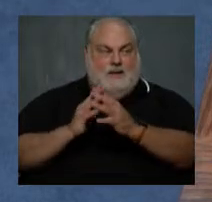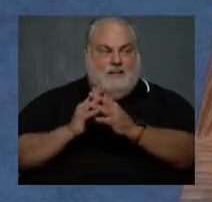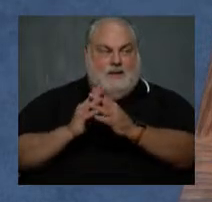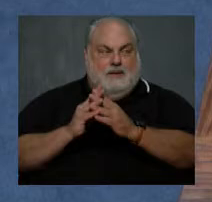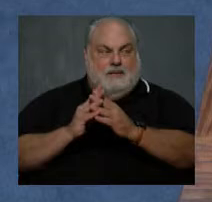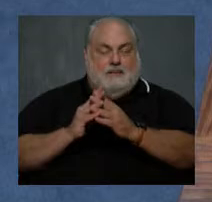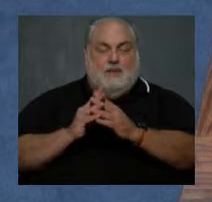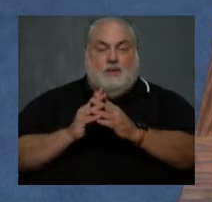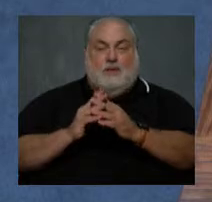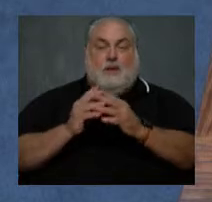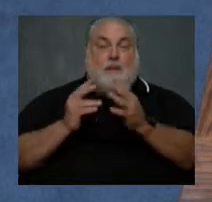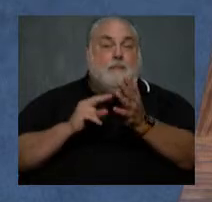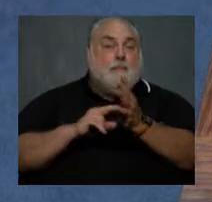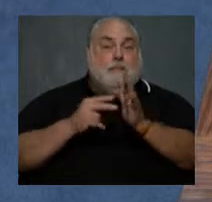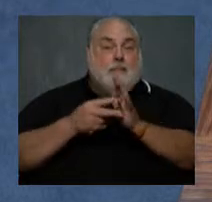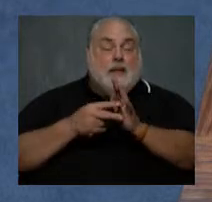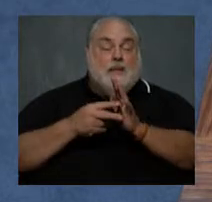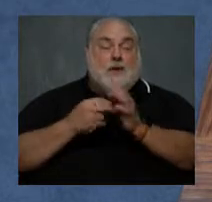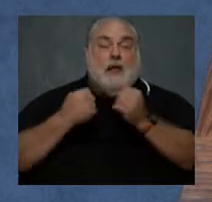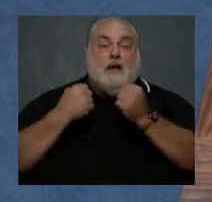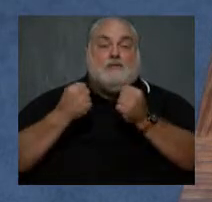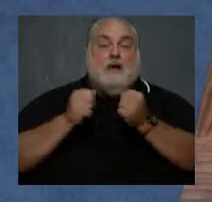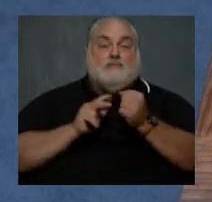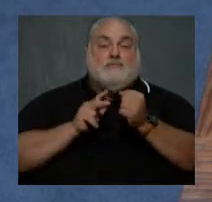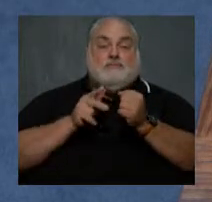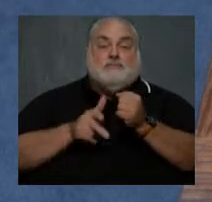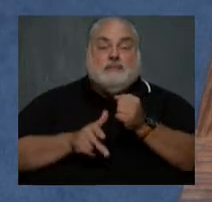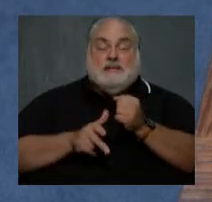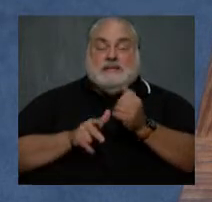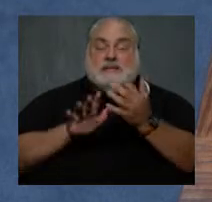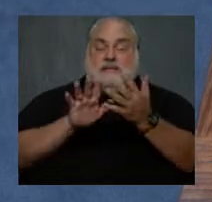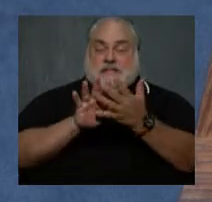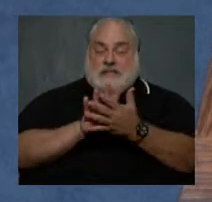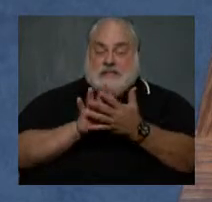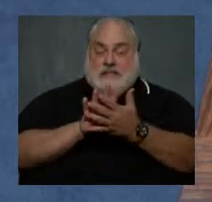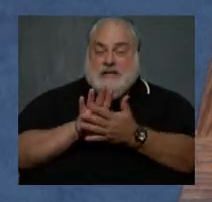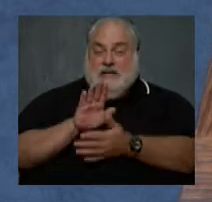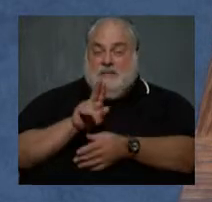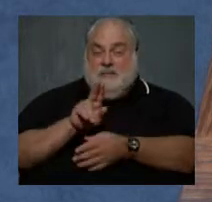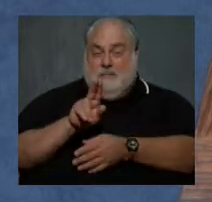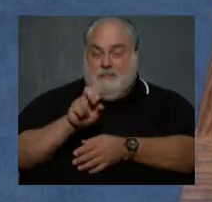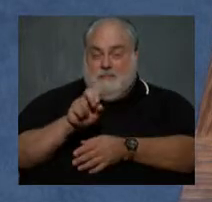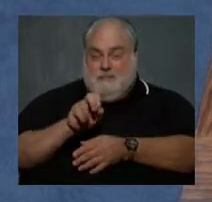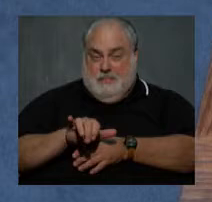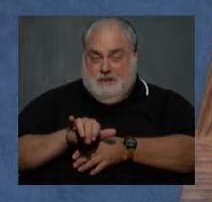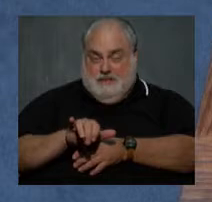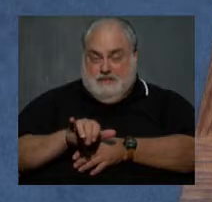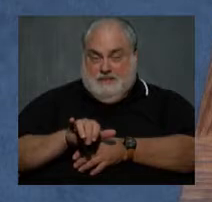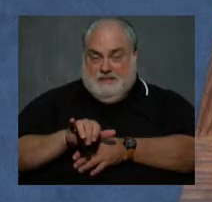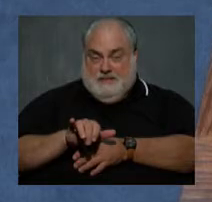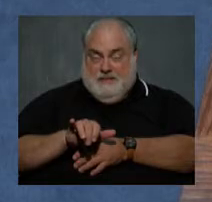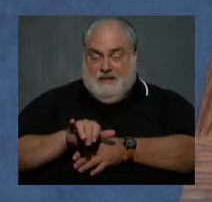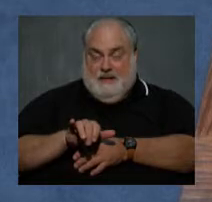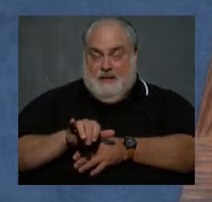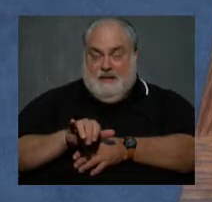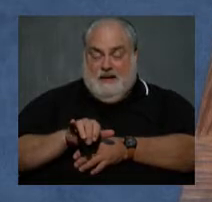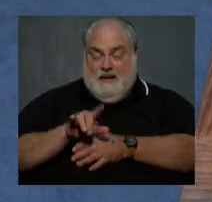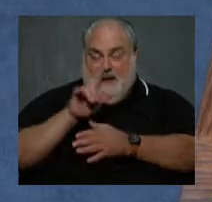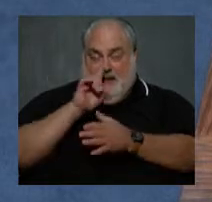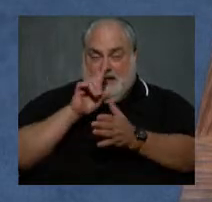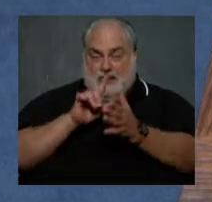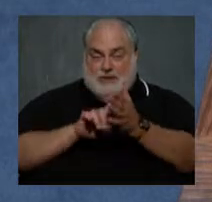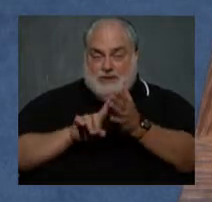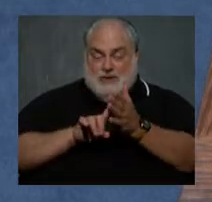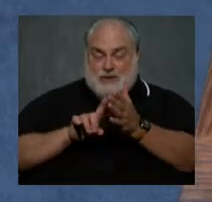So when I come out of my driveway, it's already pretty busy as it is, and I looked up,